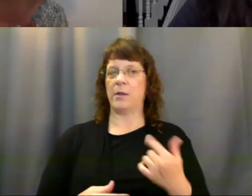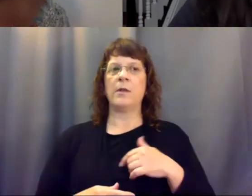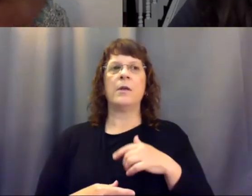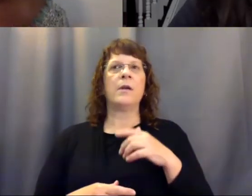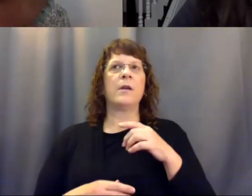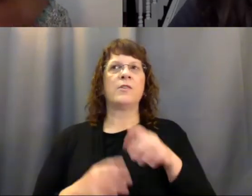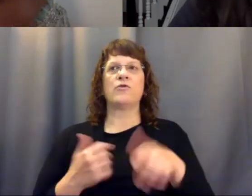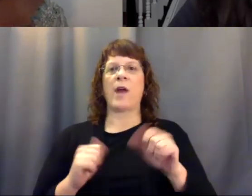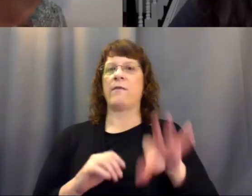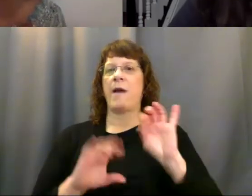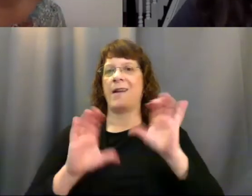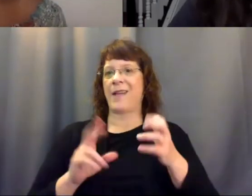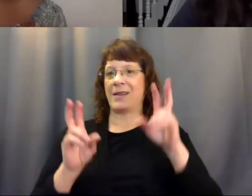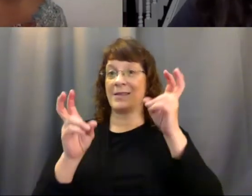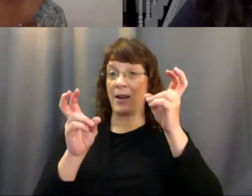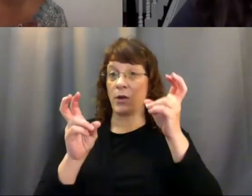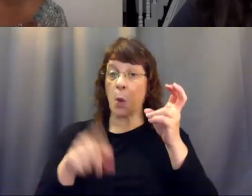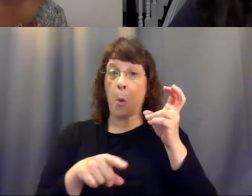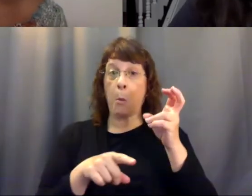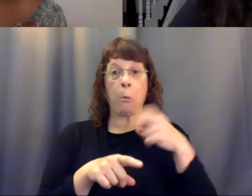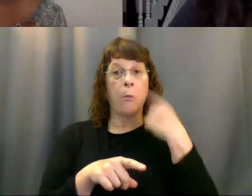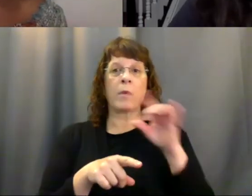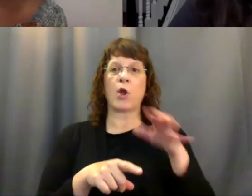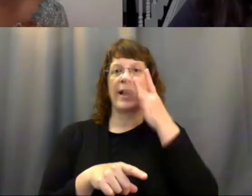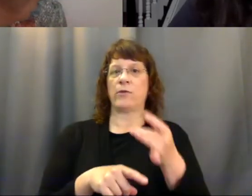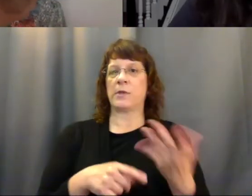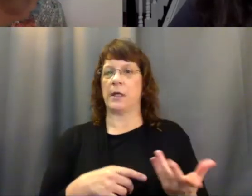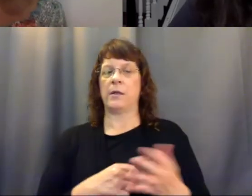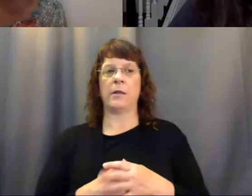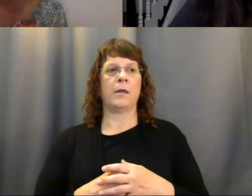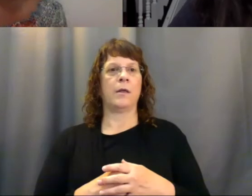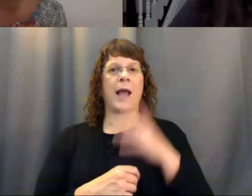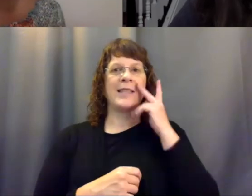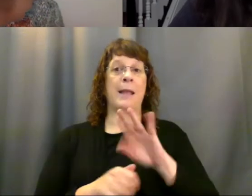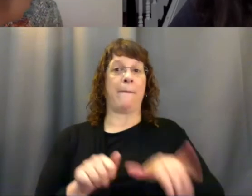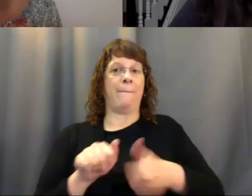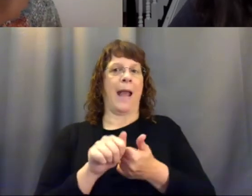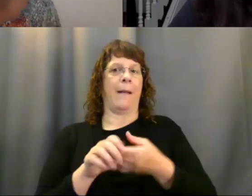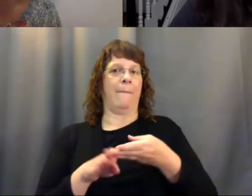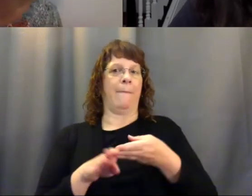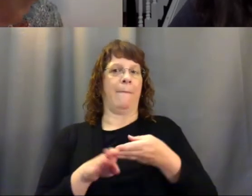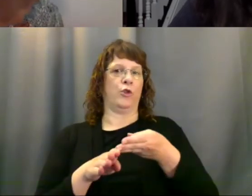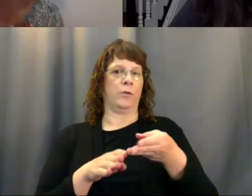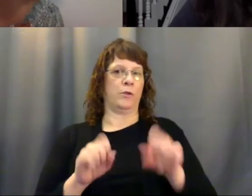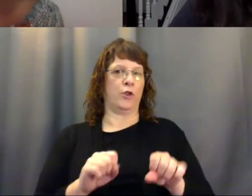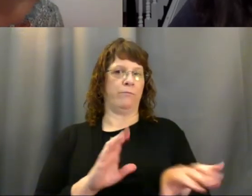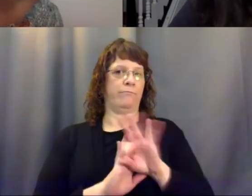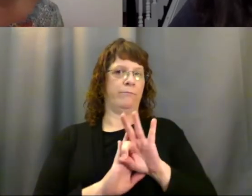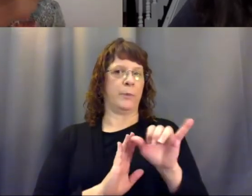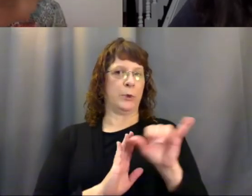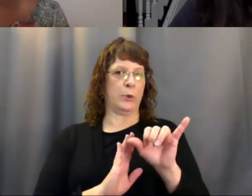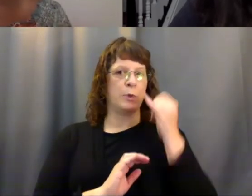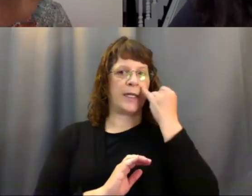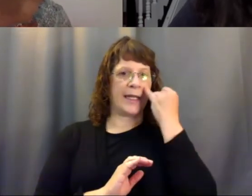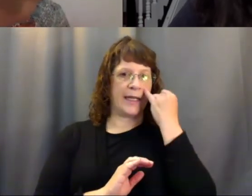course titles that seemed interesting. I looked to see that they had backup majors actually that I could also be interested in case